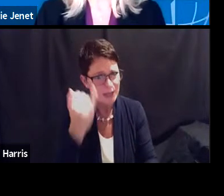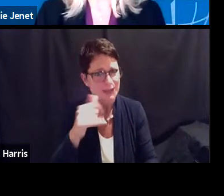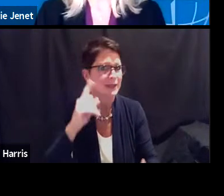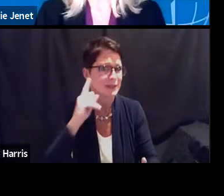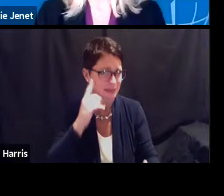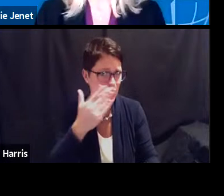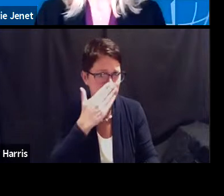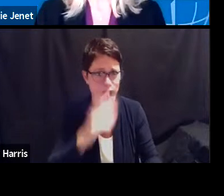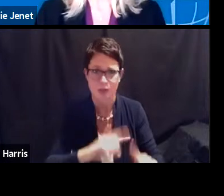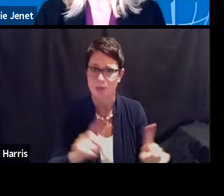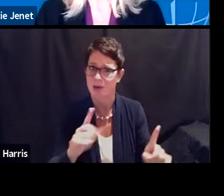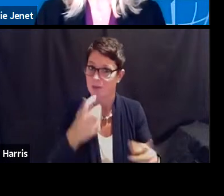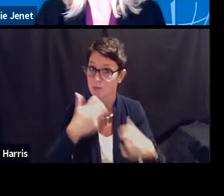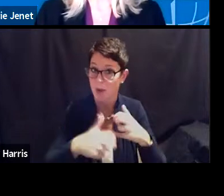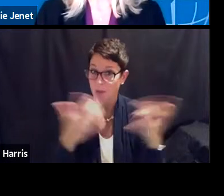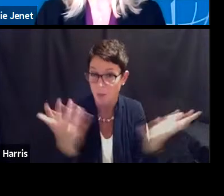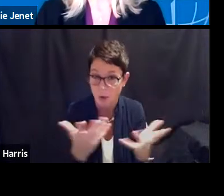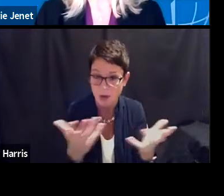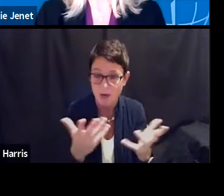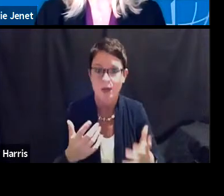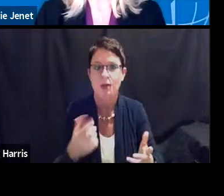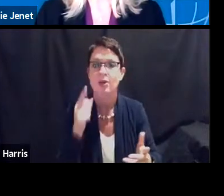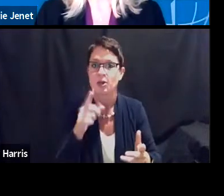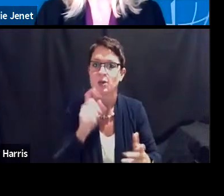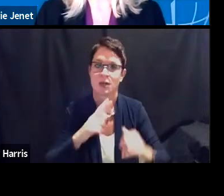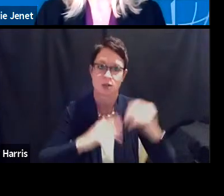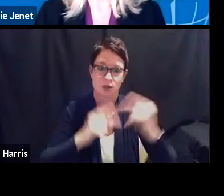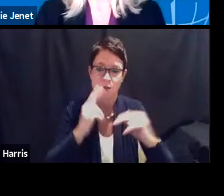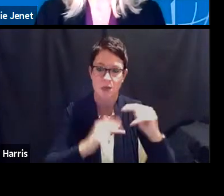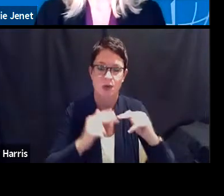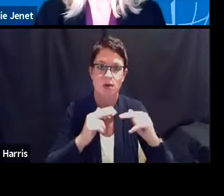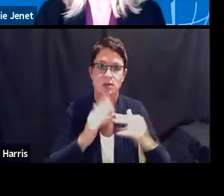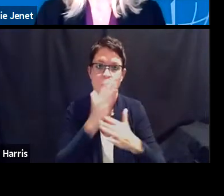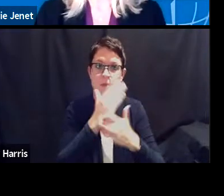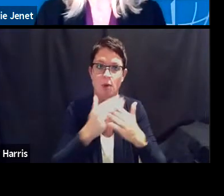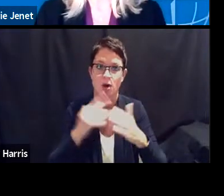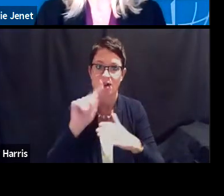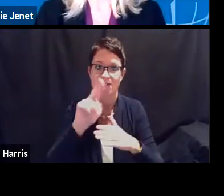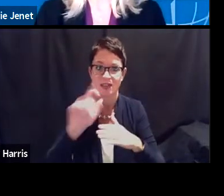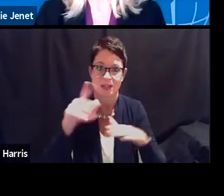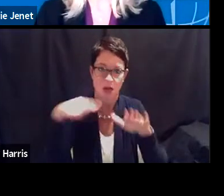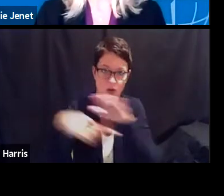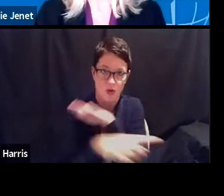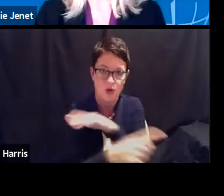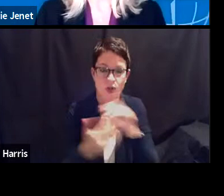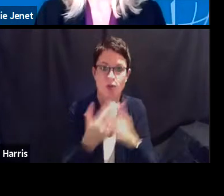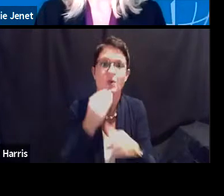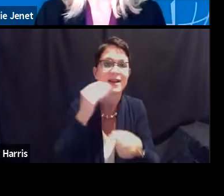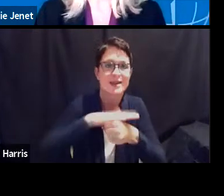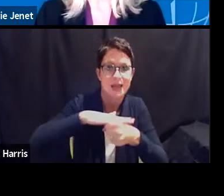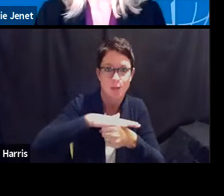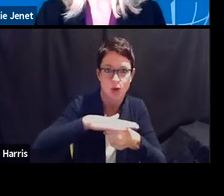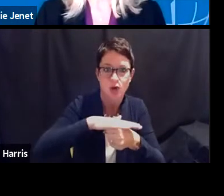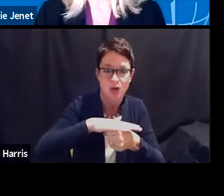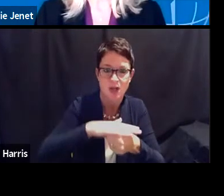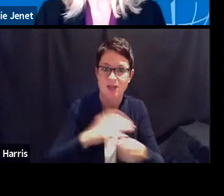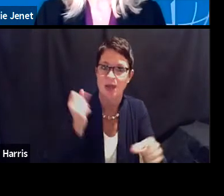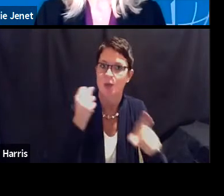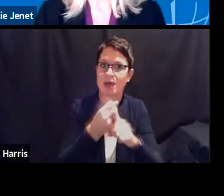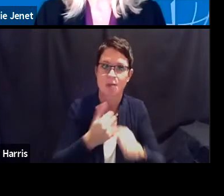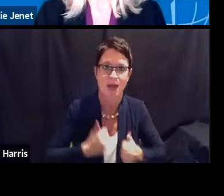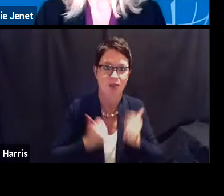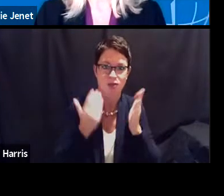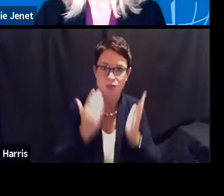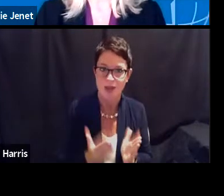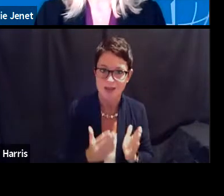does. But the problem is you would have to build part of the tunnel in a residential neighborhood. That's going to affect the residents in that